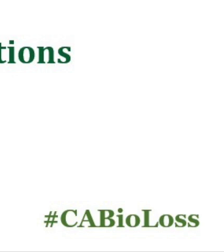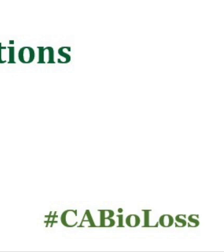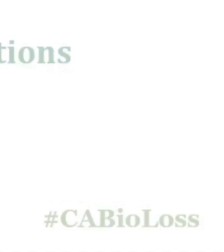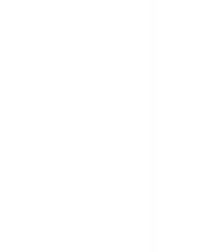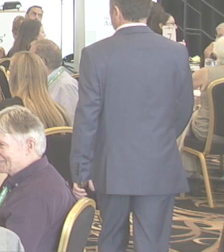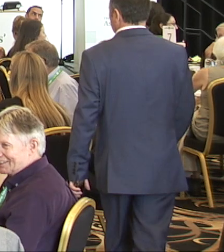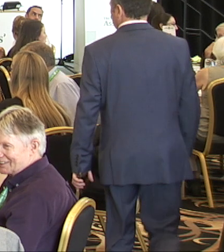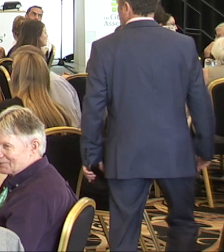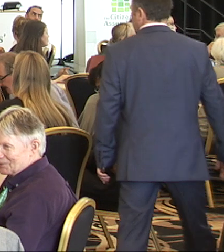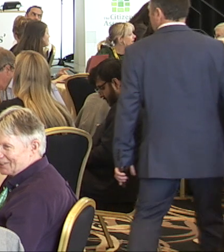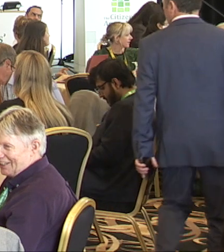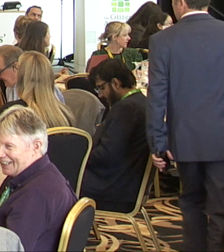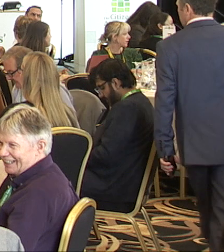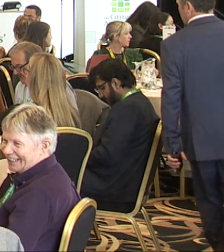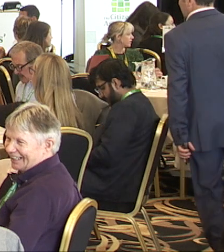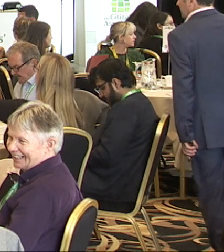Good afternoon, everyone.